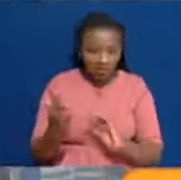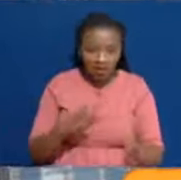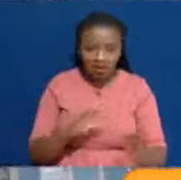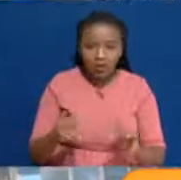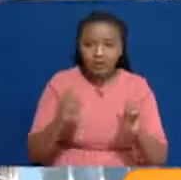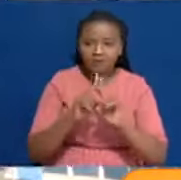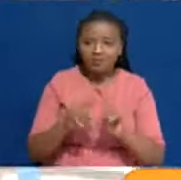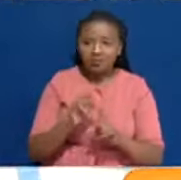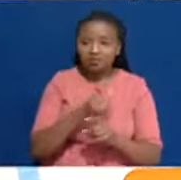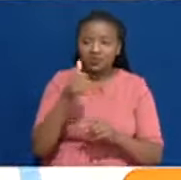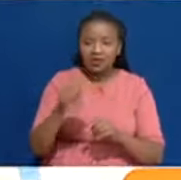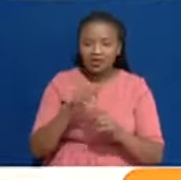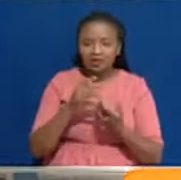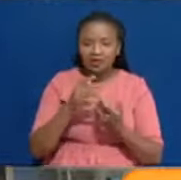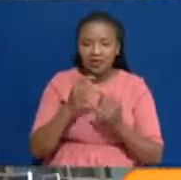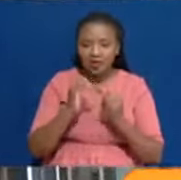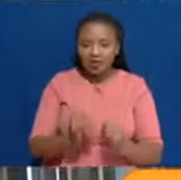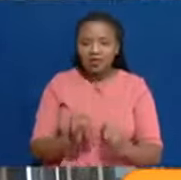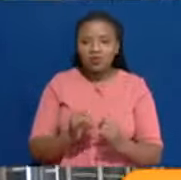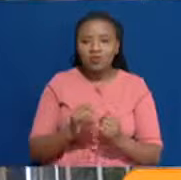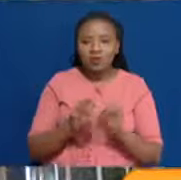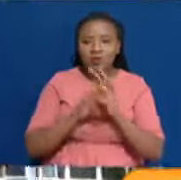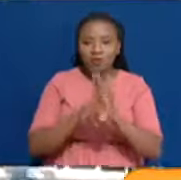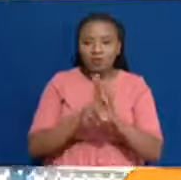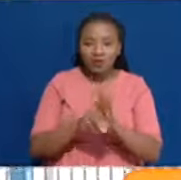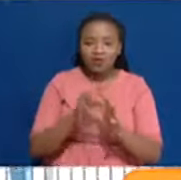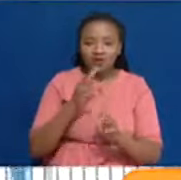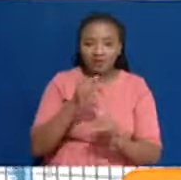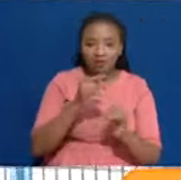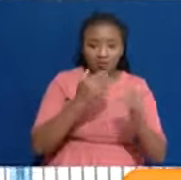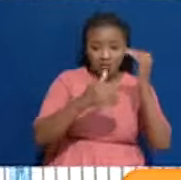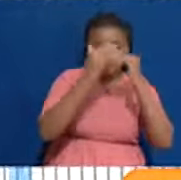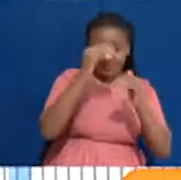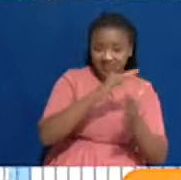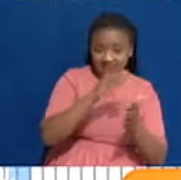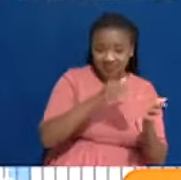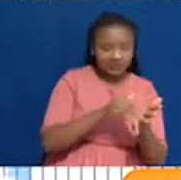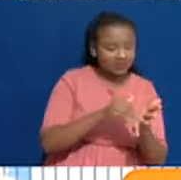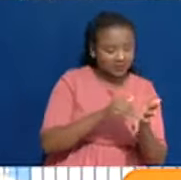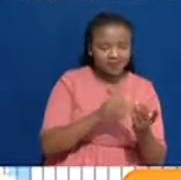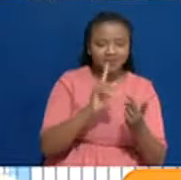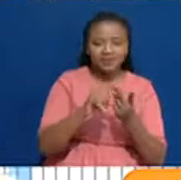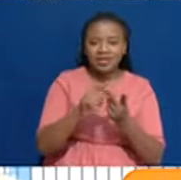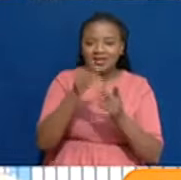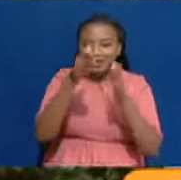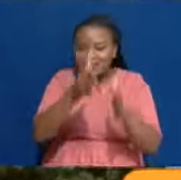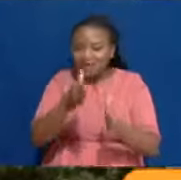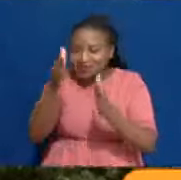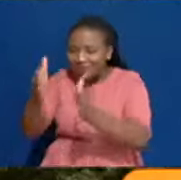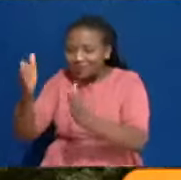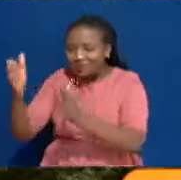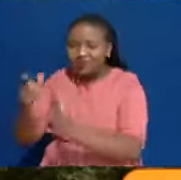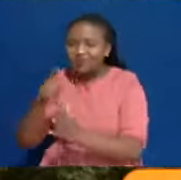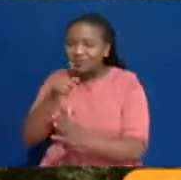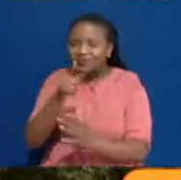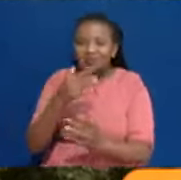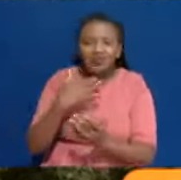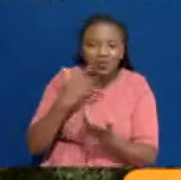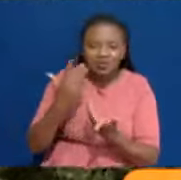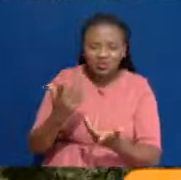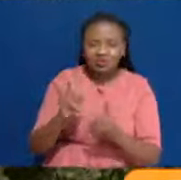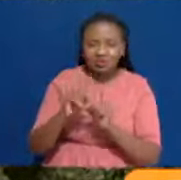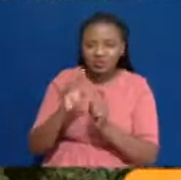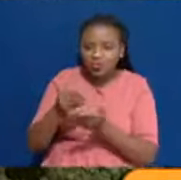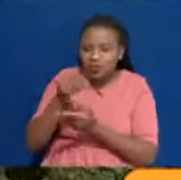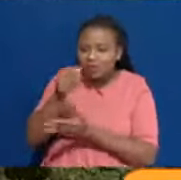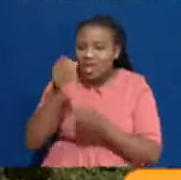been moved from being university-centered to student- and course-centered. However, the government says it is still keen